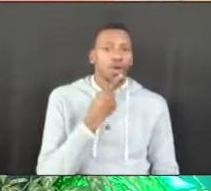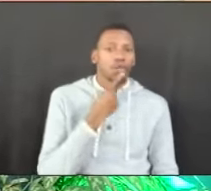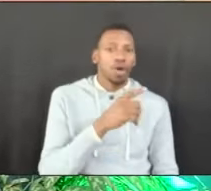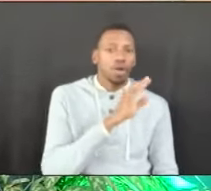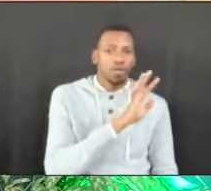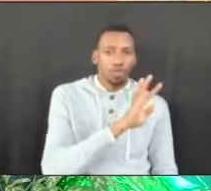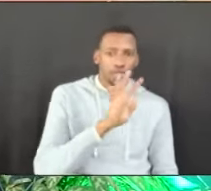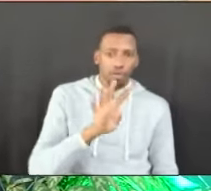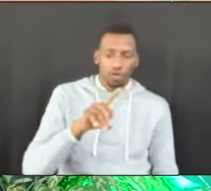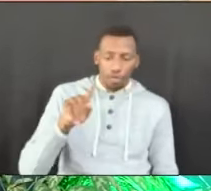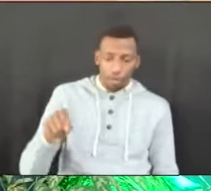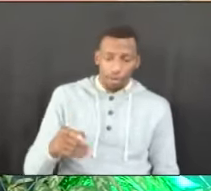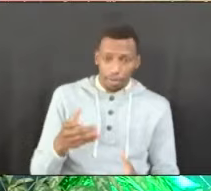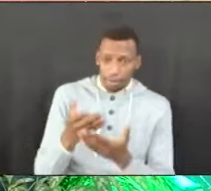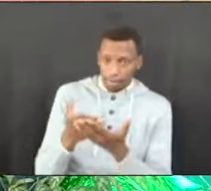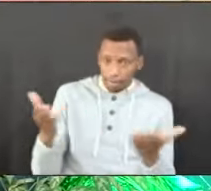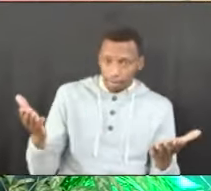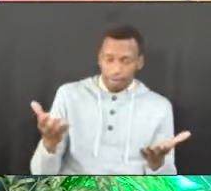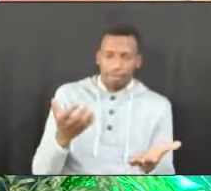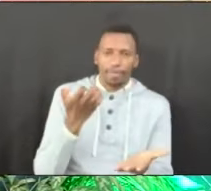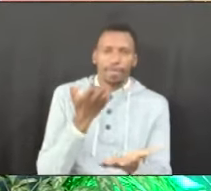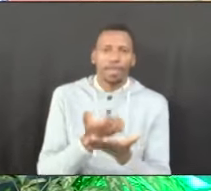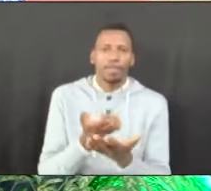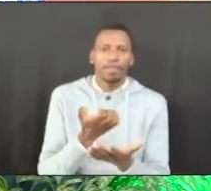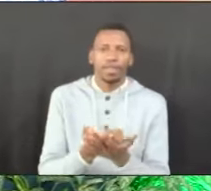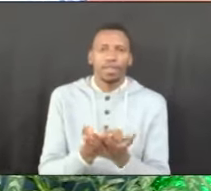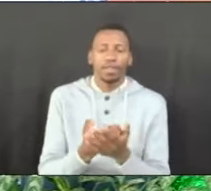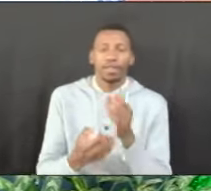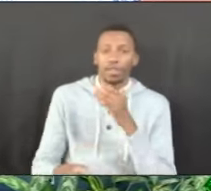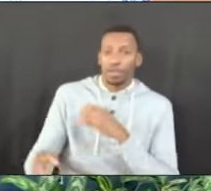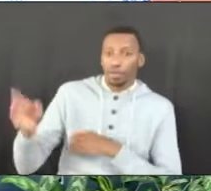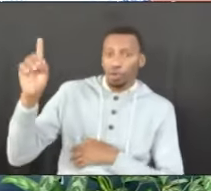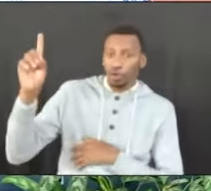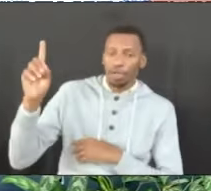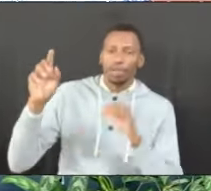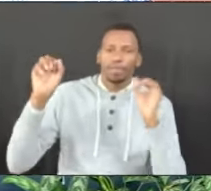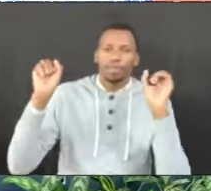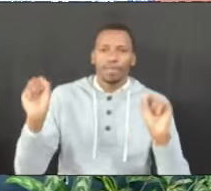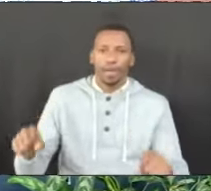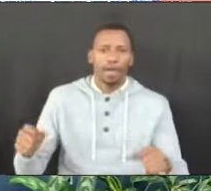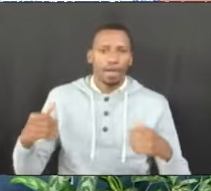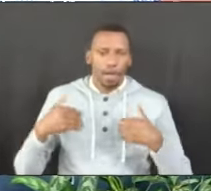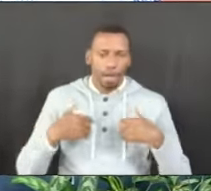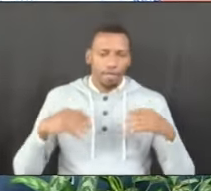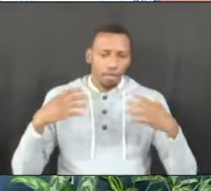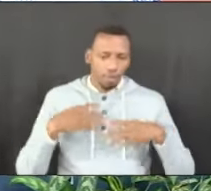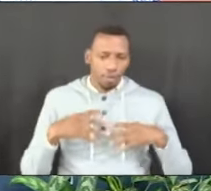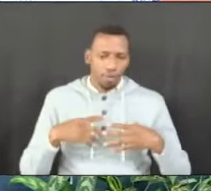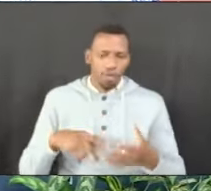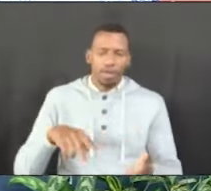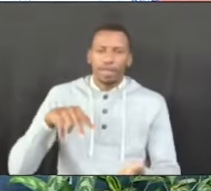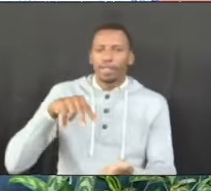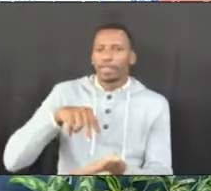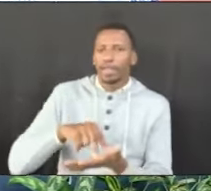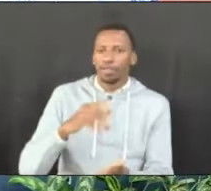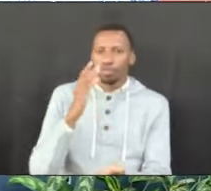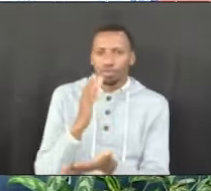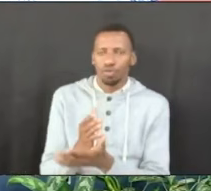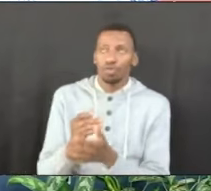are evidence that God can have a people who can stand true to him.